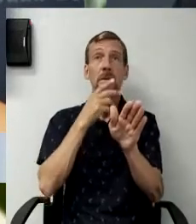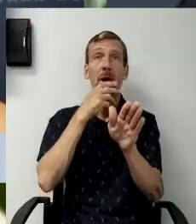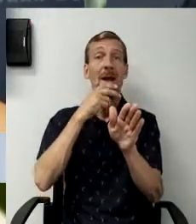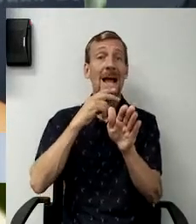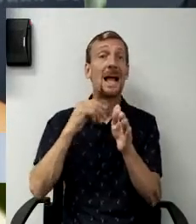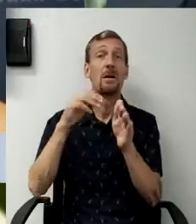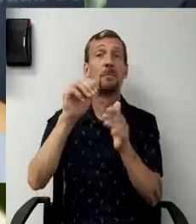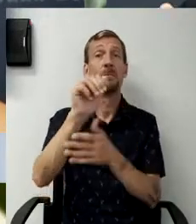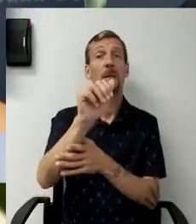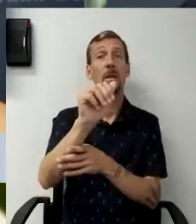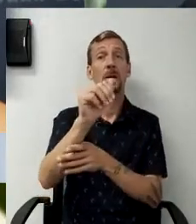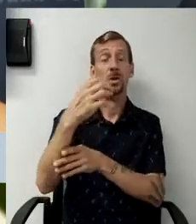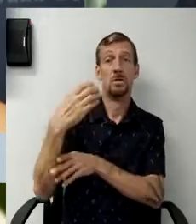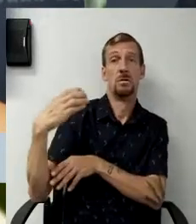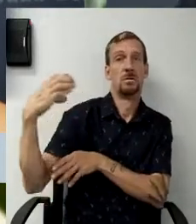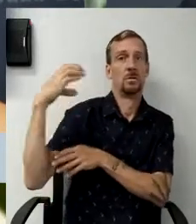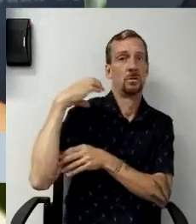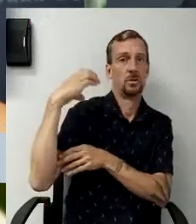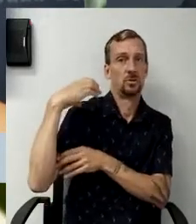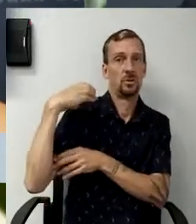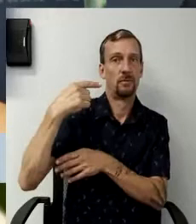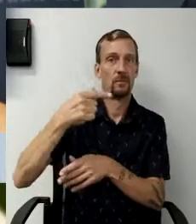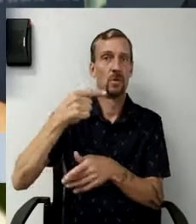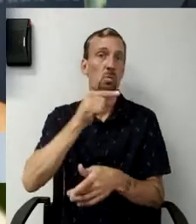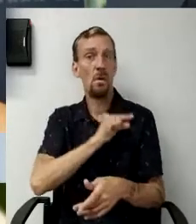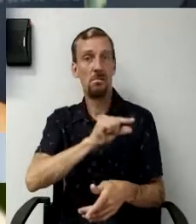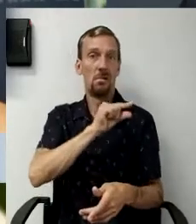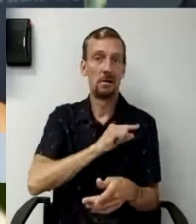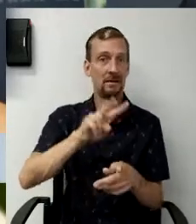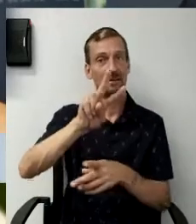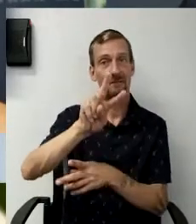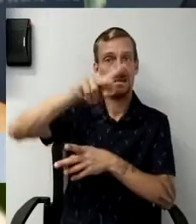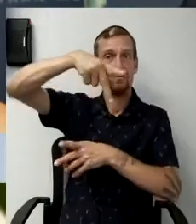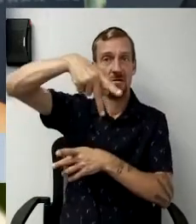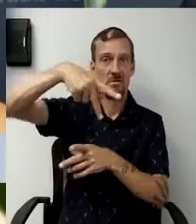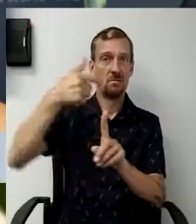is our Chief Quality Officer, one of our vice presidents,